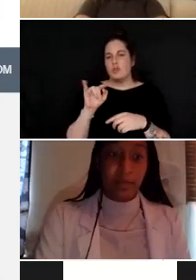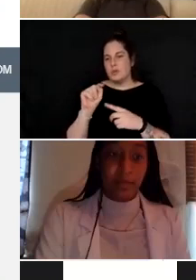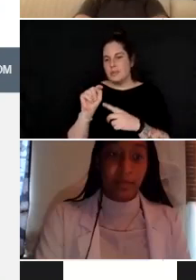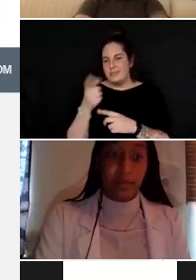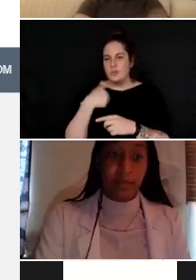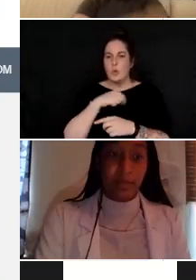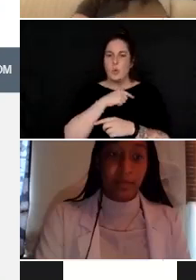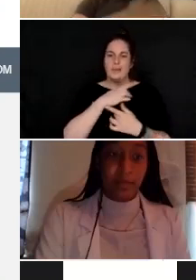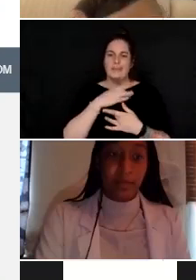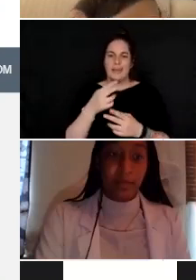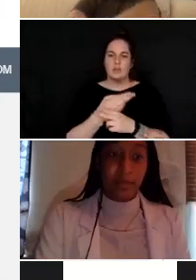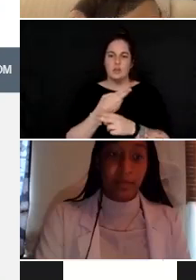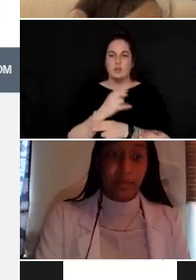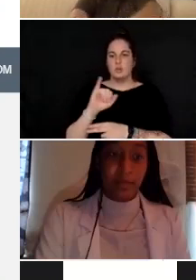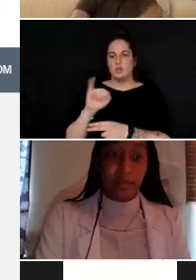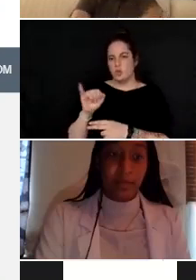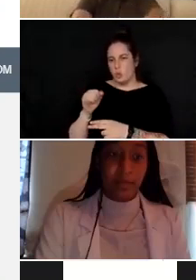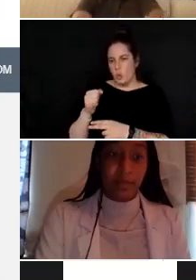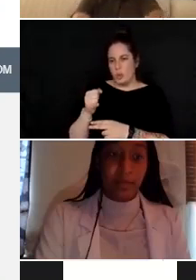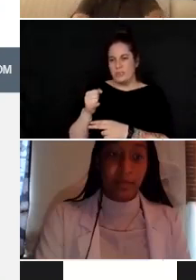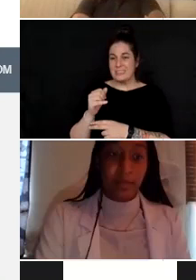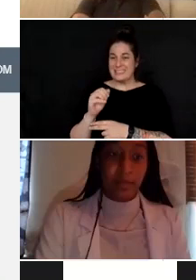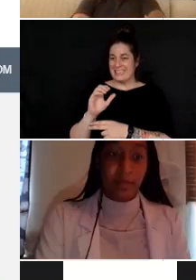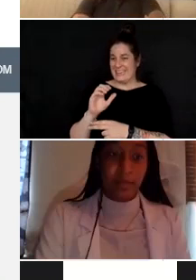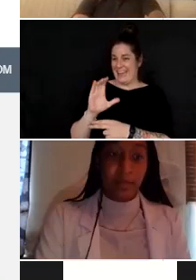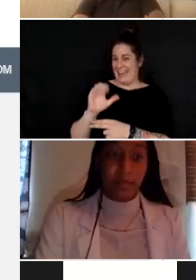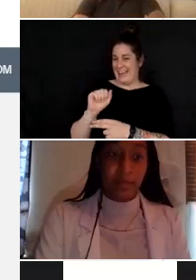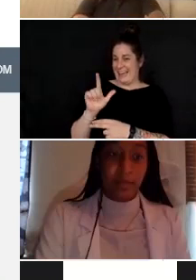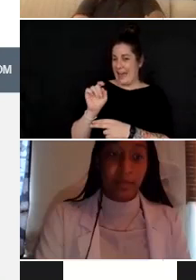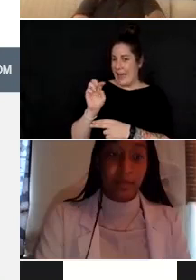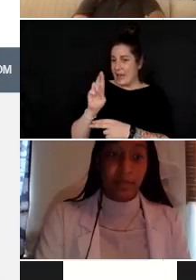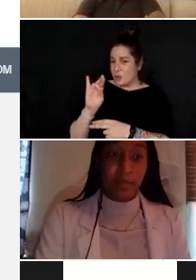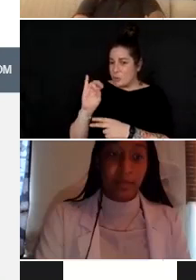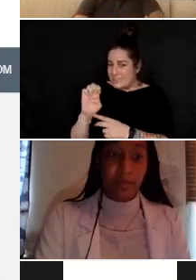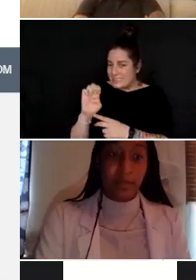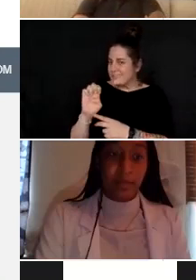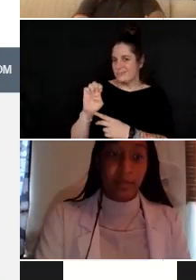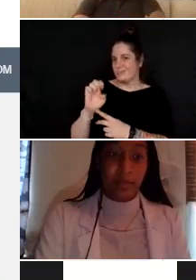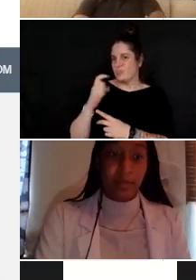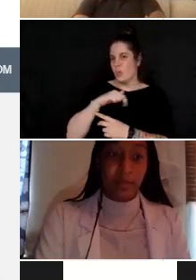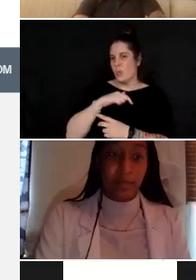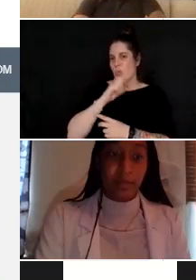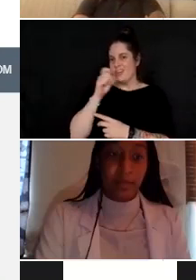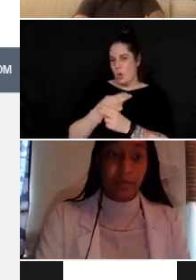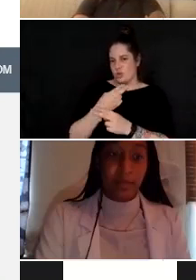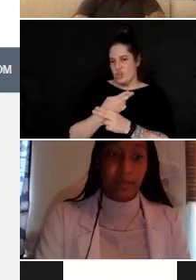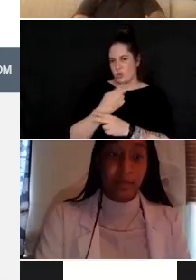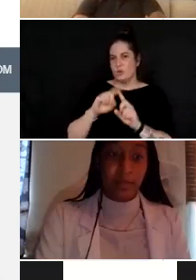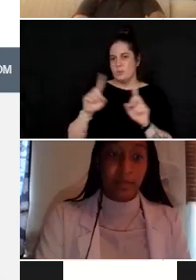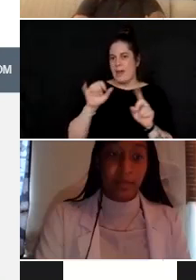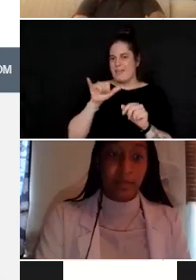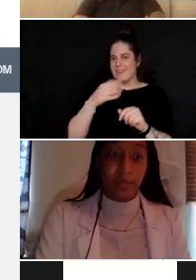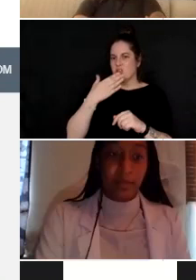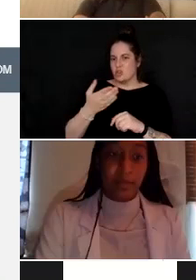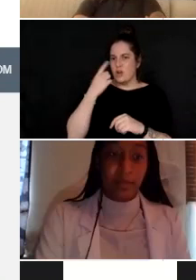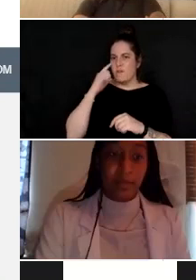We don't really focus on calories. Although I know that, that is very useful for like when you're dealing